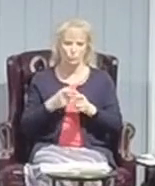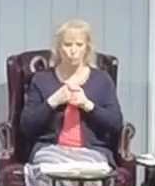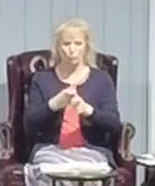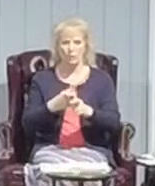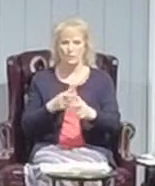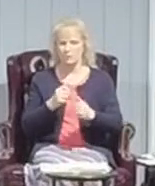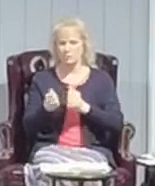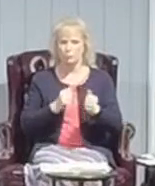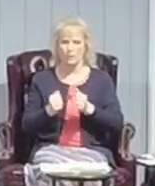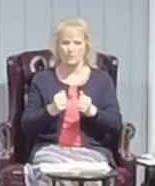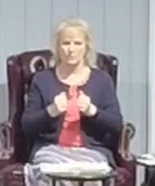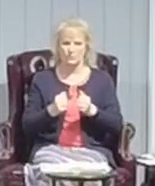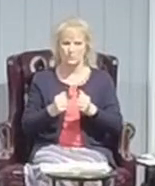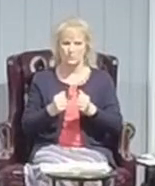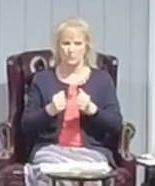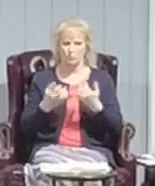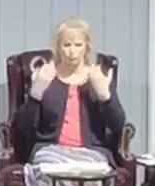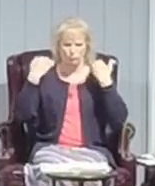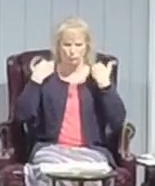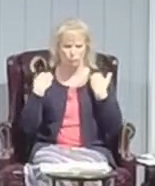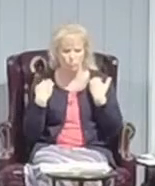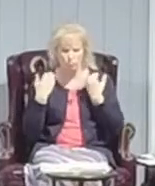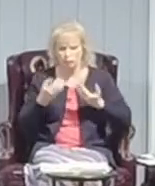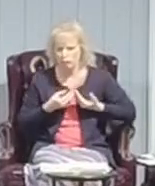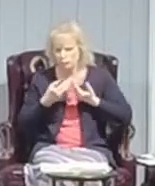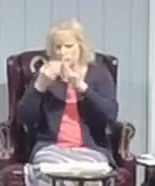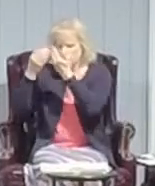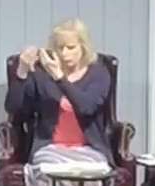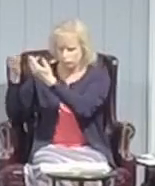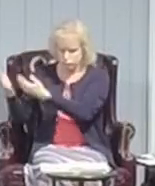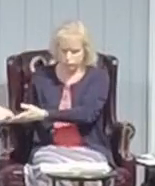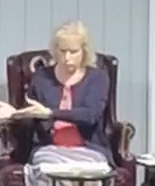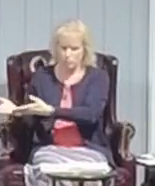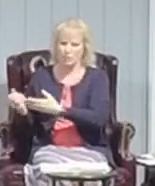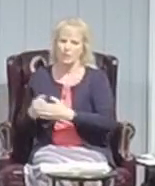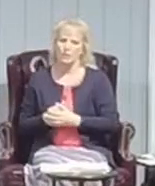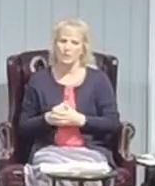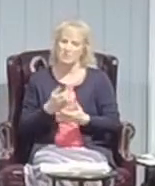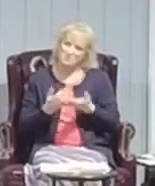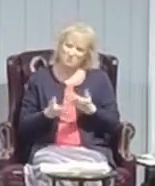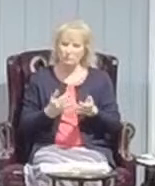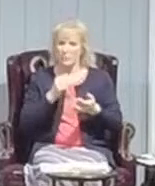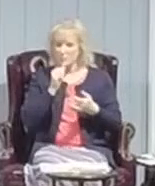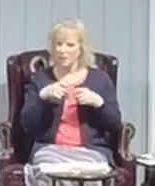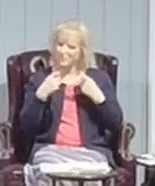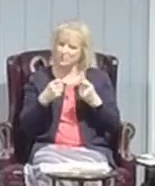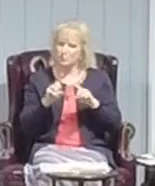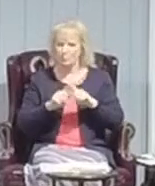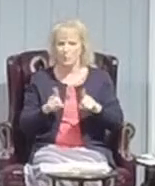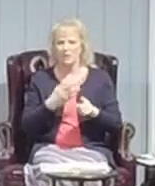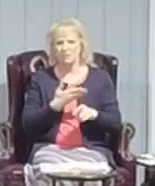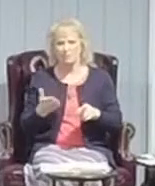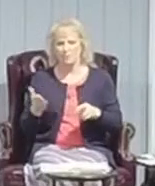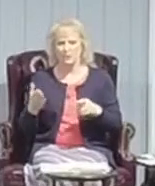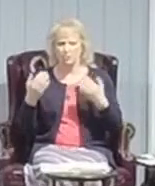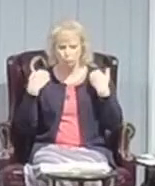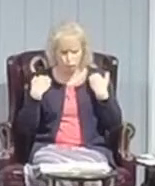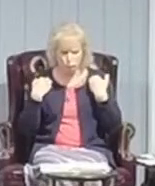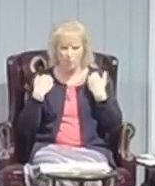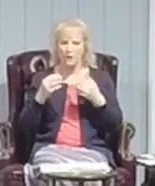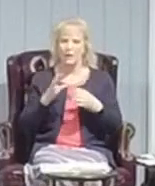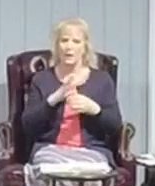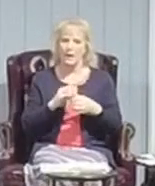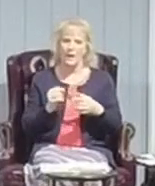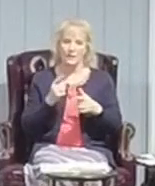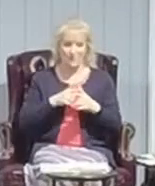that, you know, the weight, right? Maybe not sin, but some things that are just weighing us down, keep us from running as we should, and